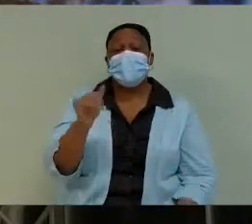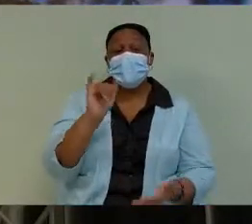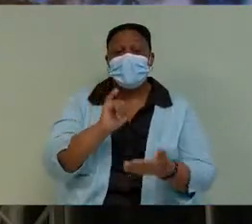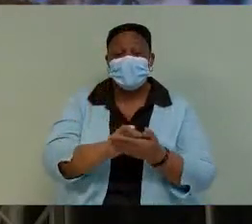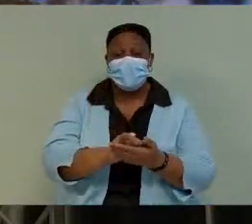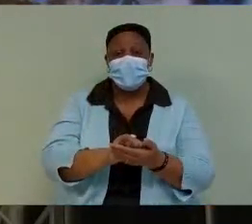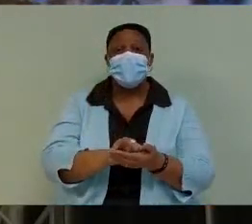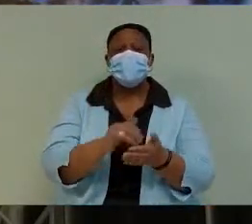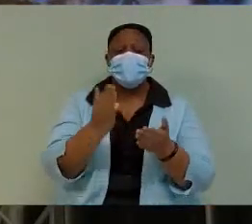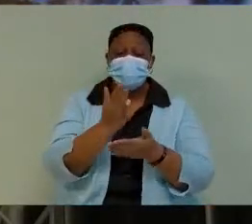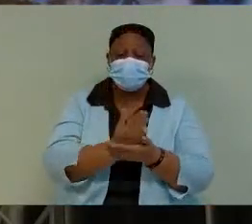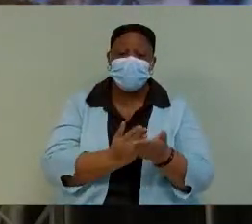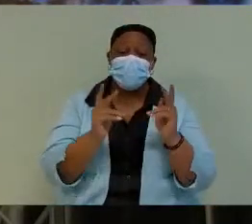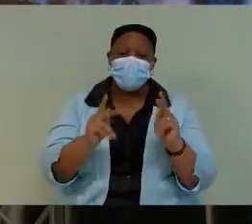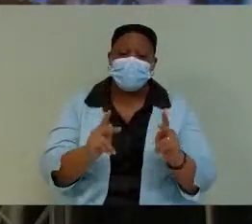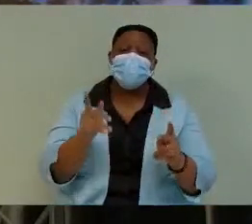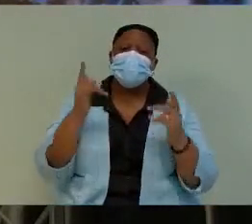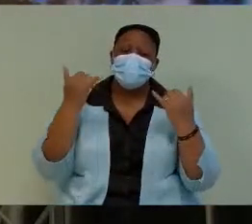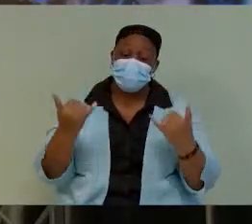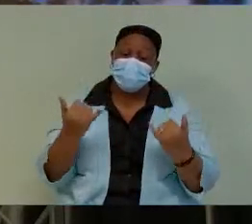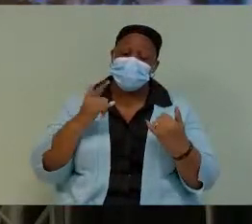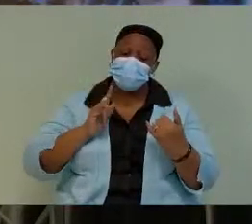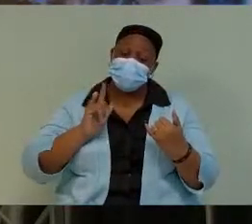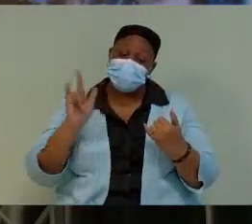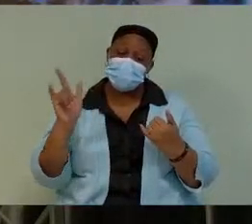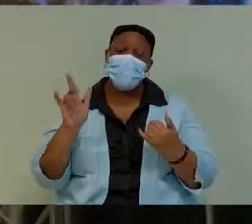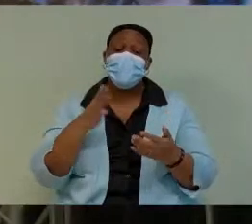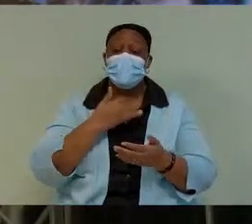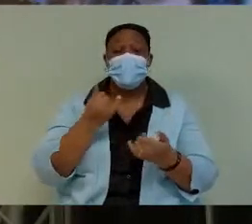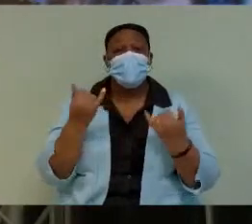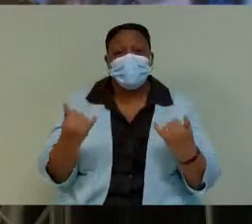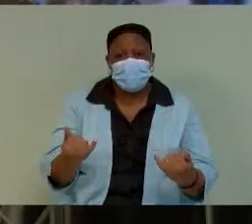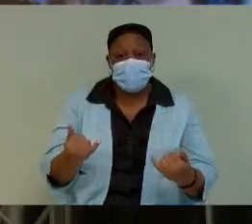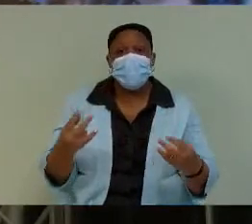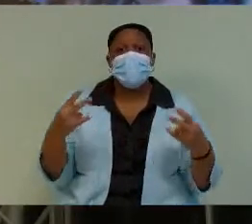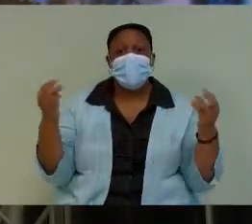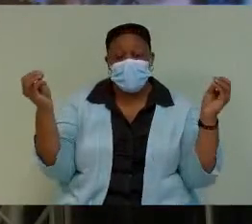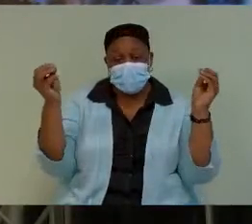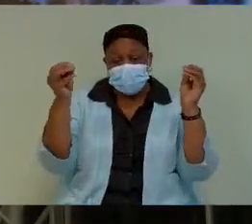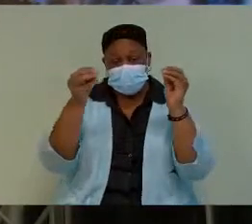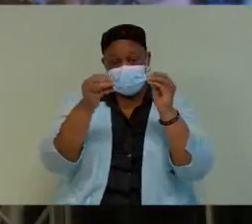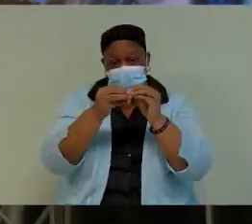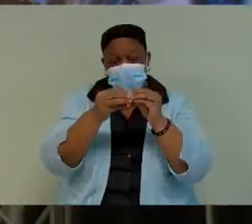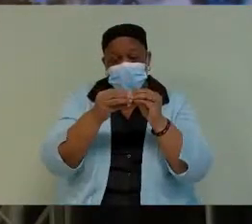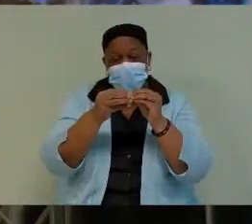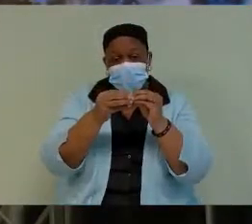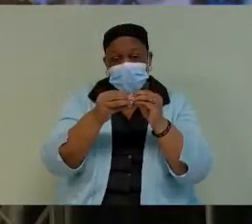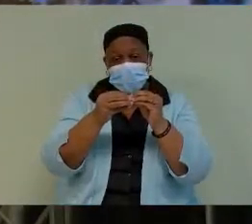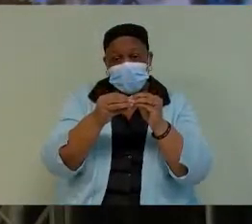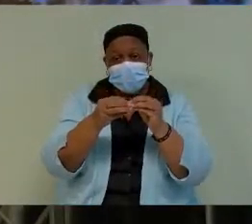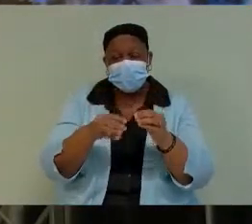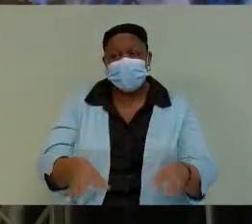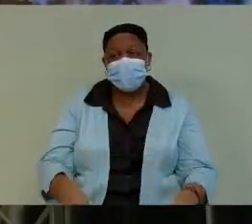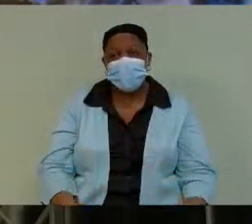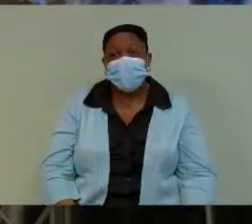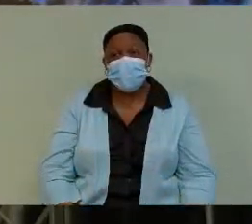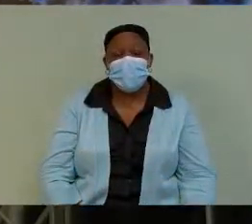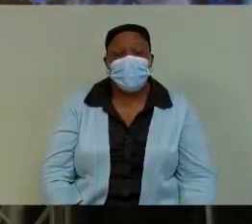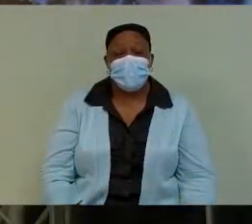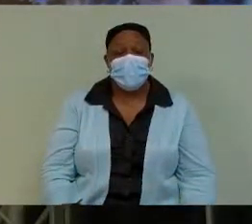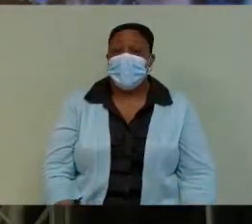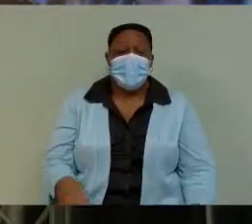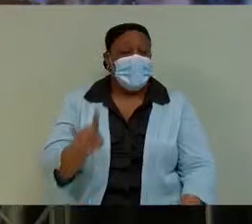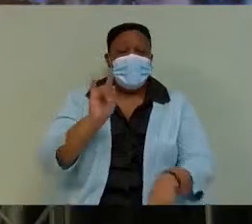came back home to visit their terminally ill patients. And the minister just said that we cannot keep our borders closed